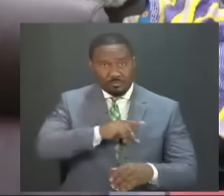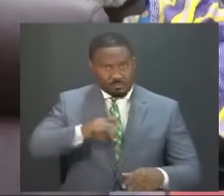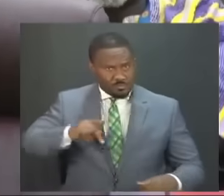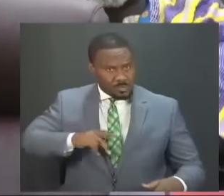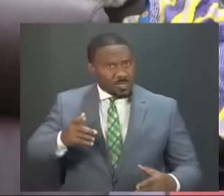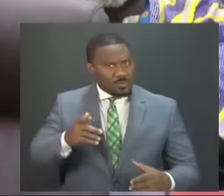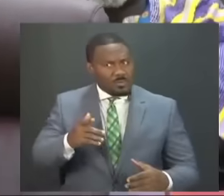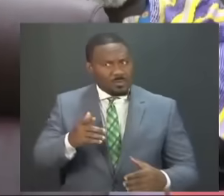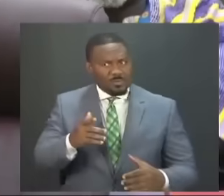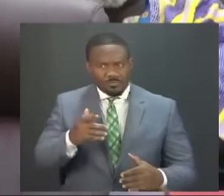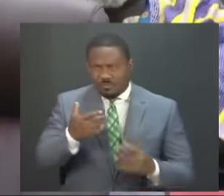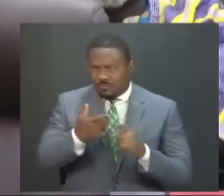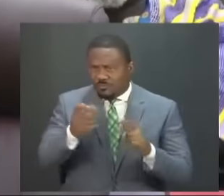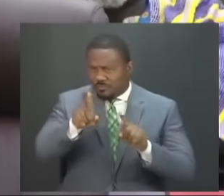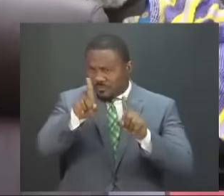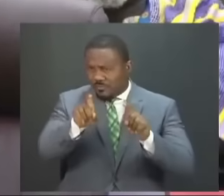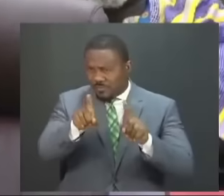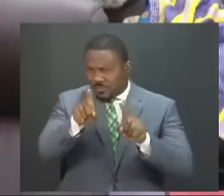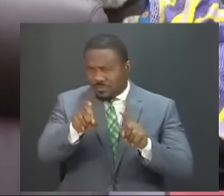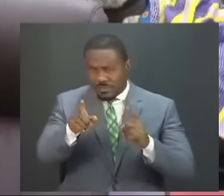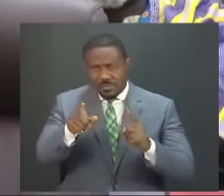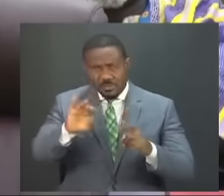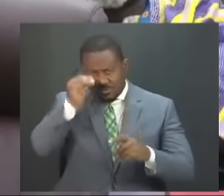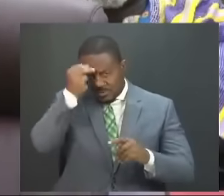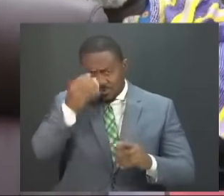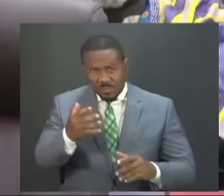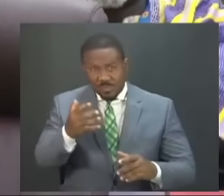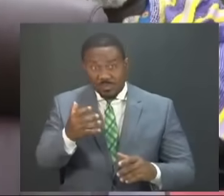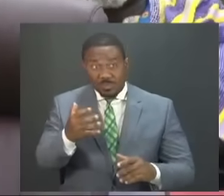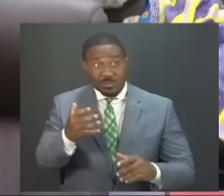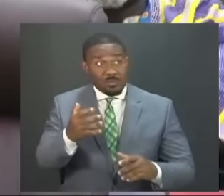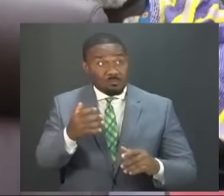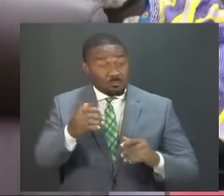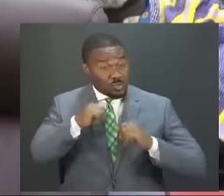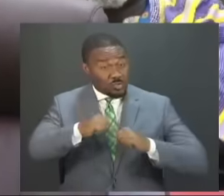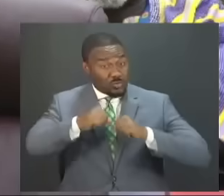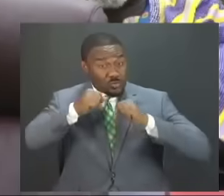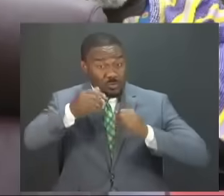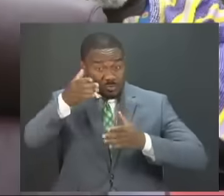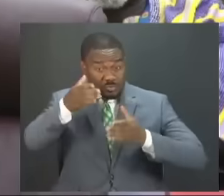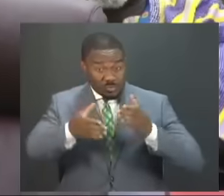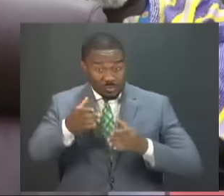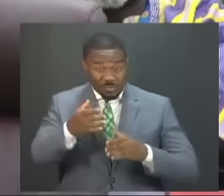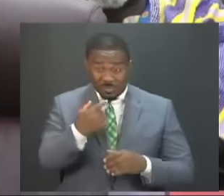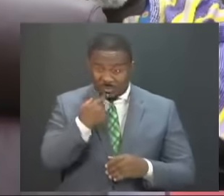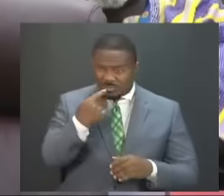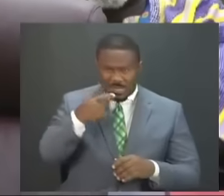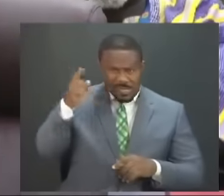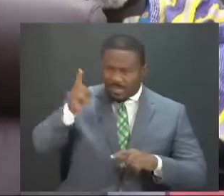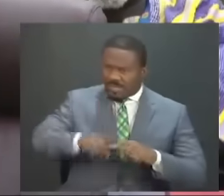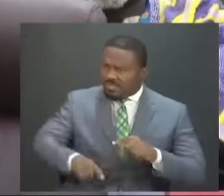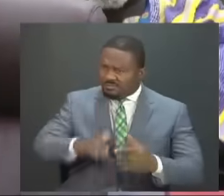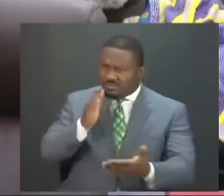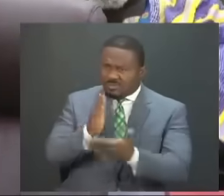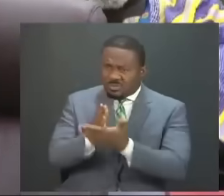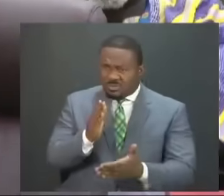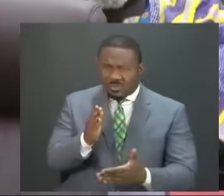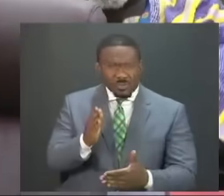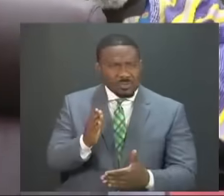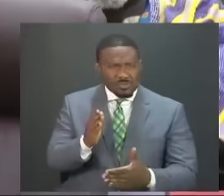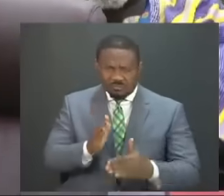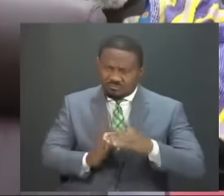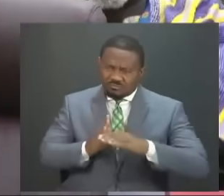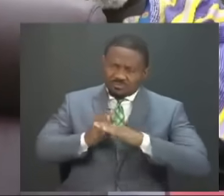time, the Supreme Court told me that I cannot enjoin this Parliament from performing its